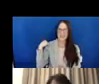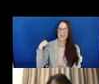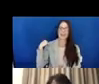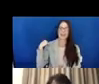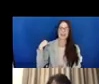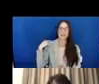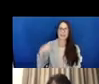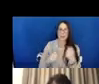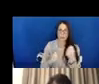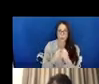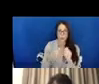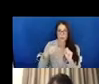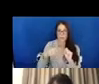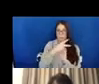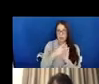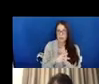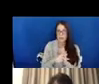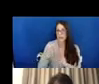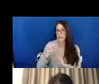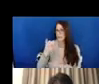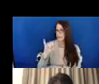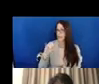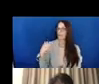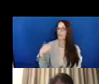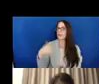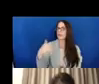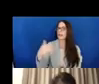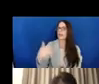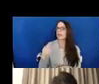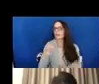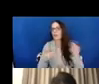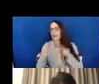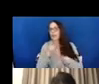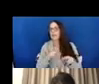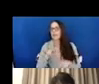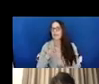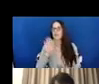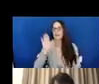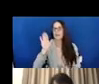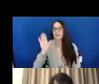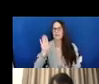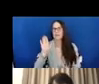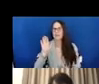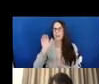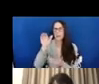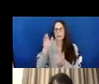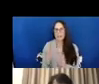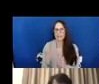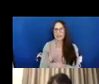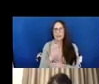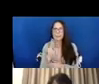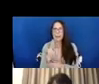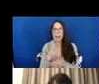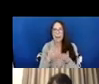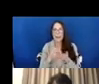this policy, SSI routinely surveils its beneficiaries' bank accounts with